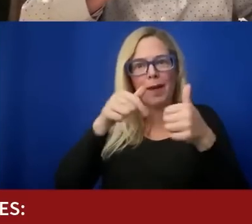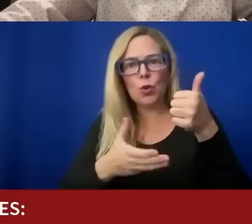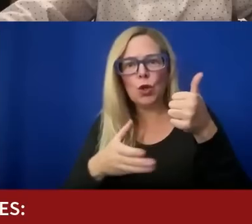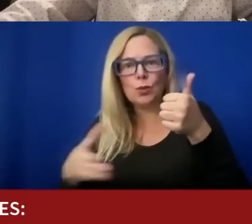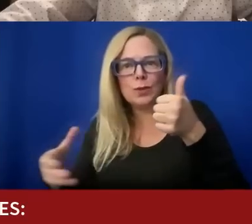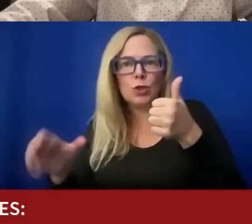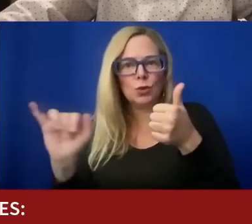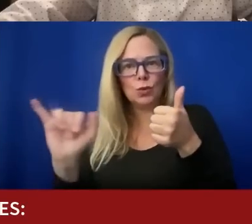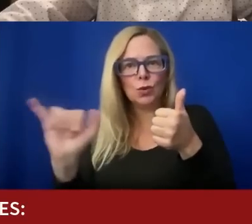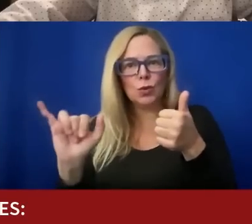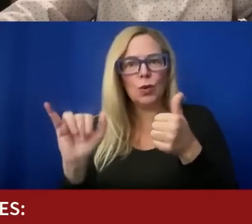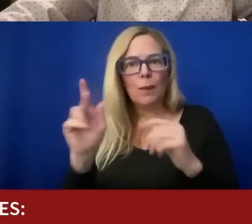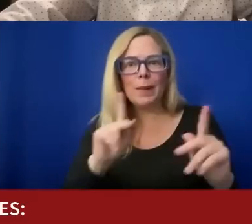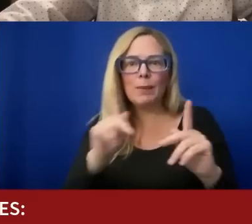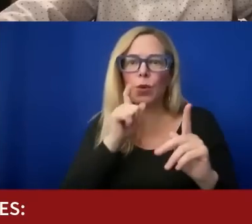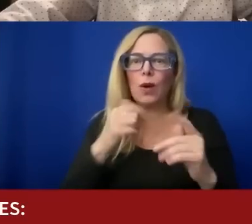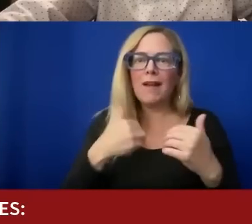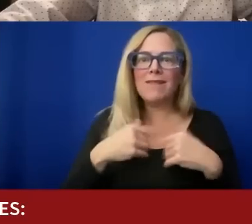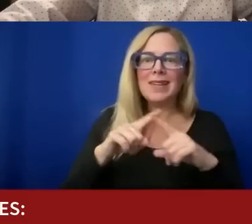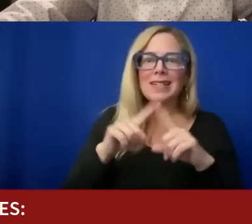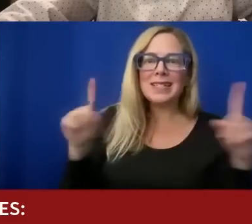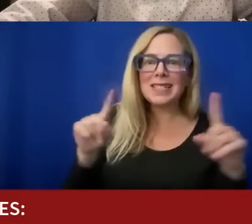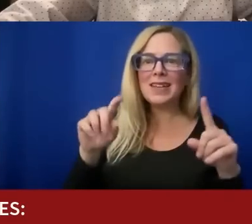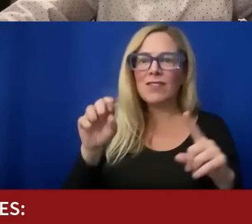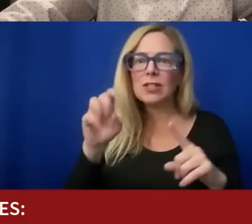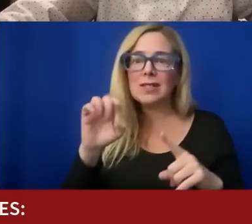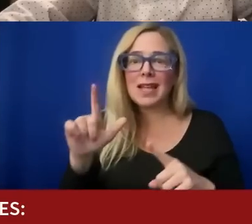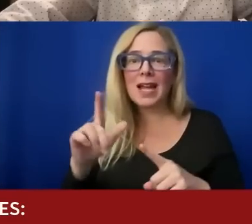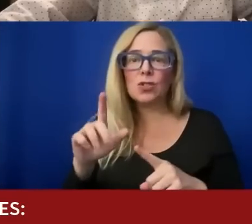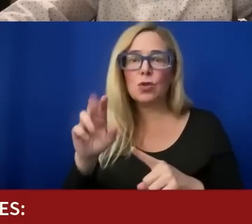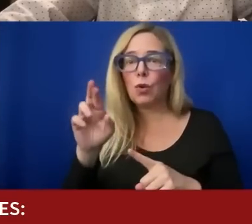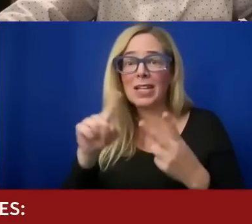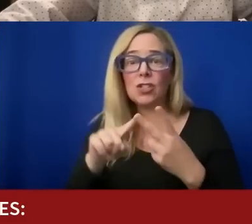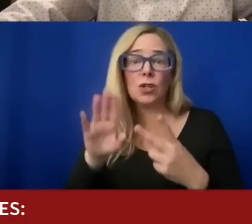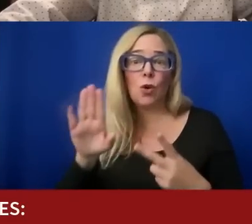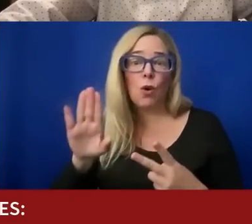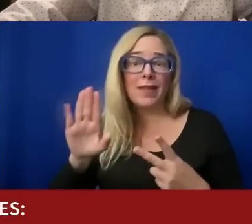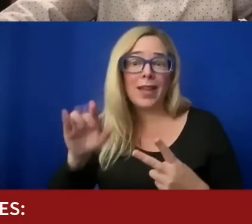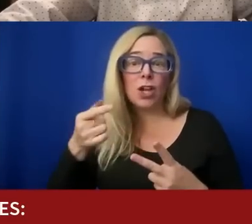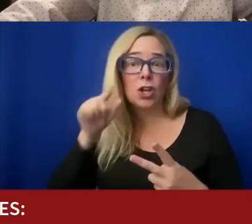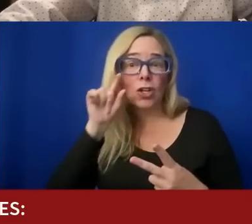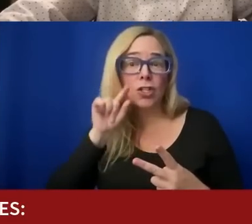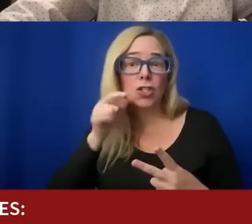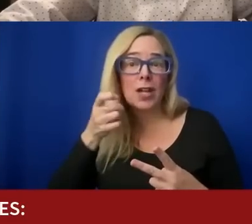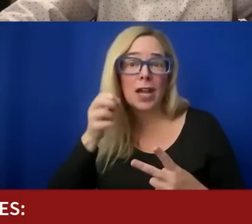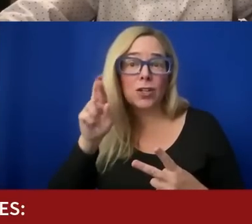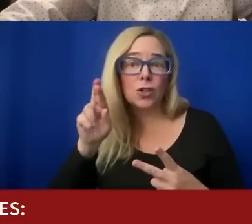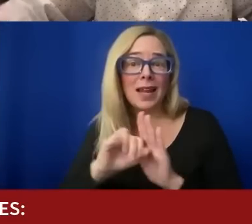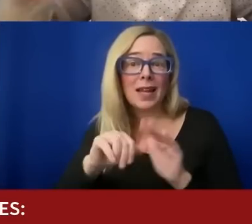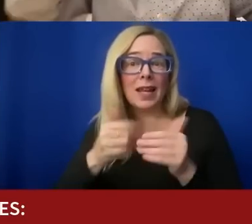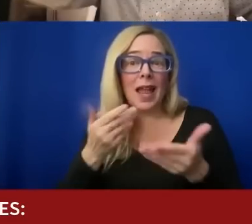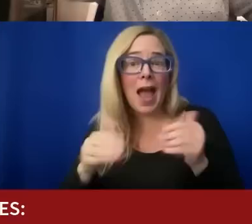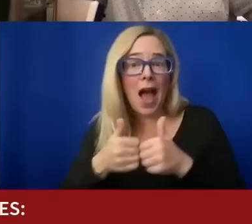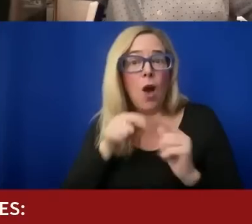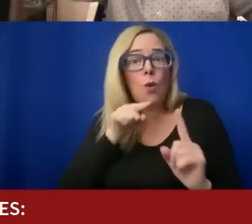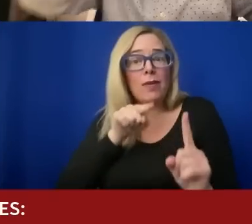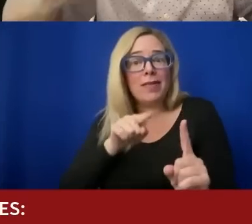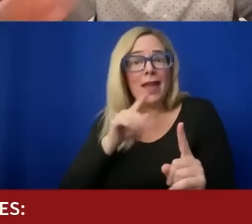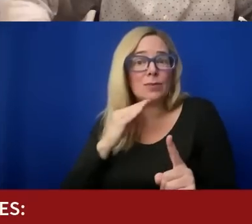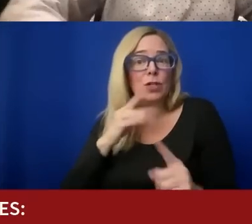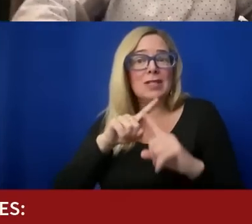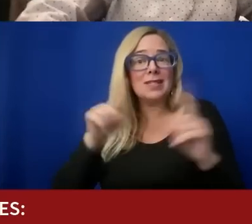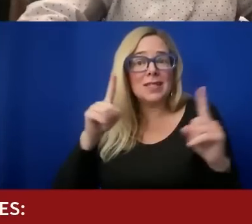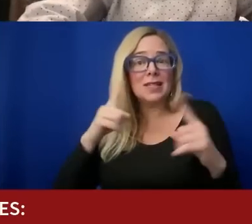folks with different sexual orientations as well as gender identities may experience certain healthcare barriers. So with that, I